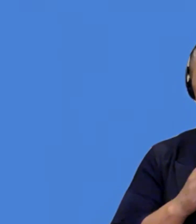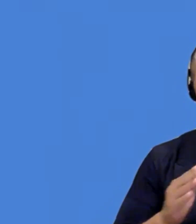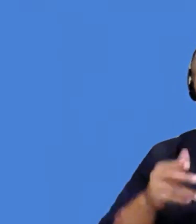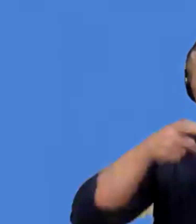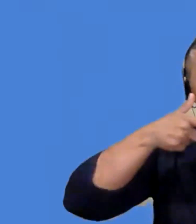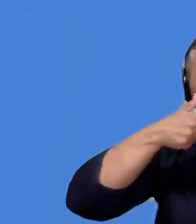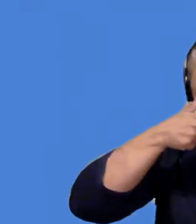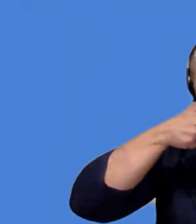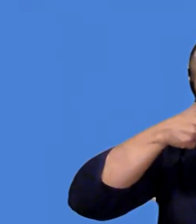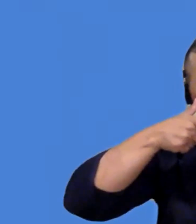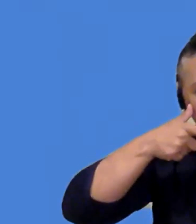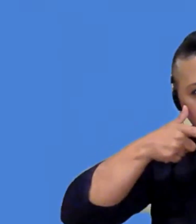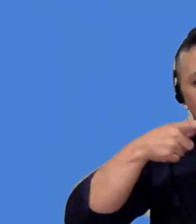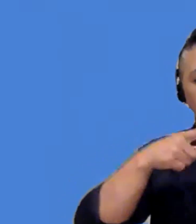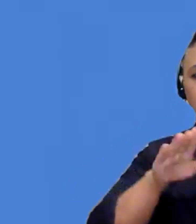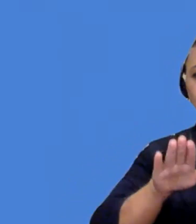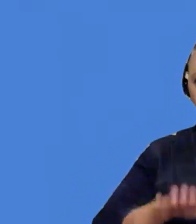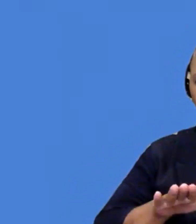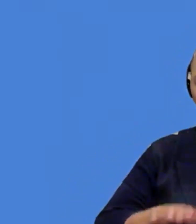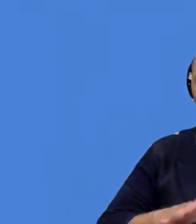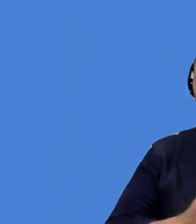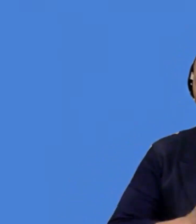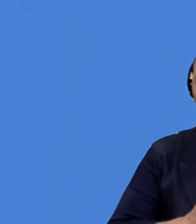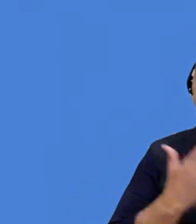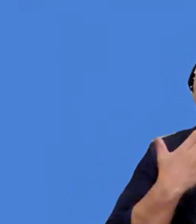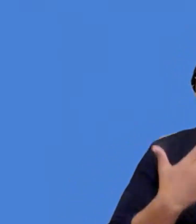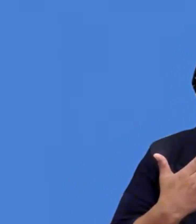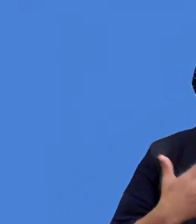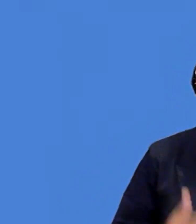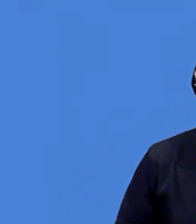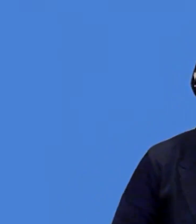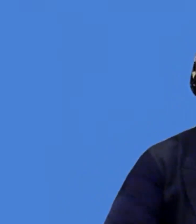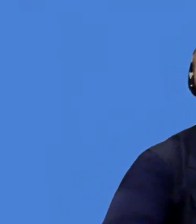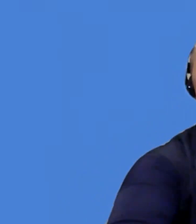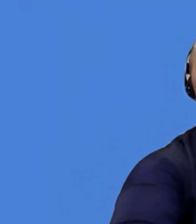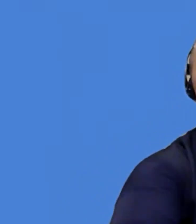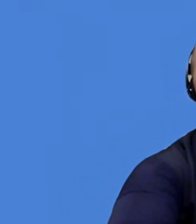slower if you can? Thank you so much. Thank you.